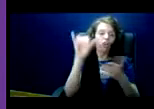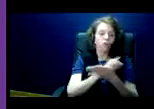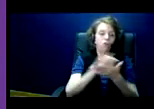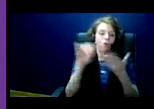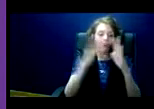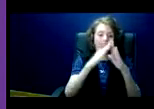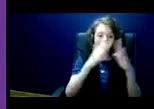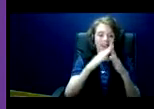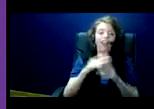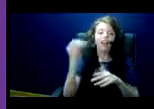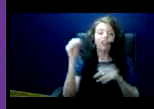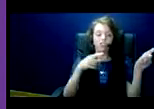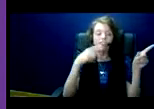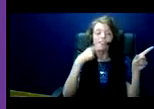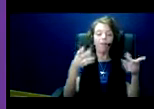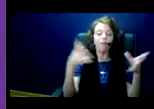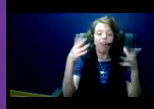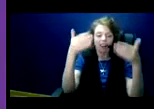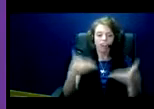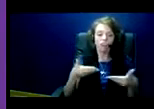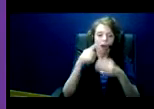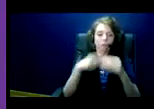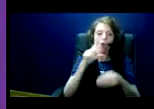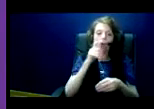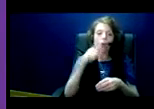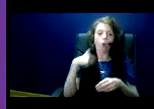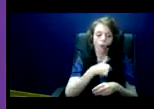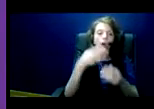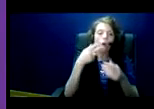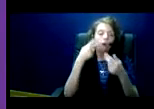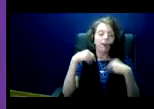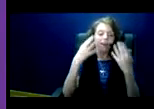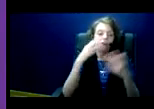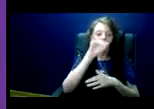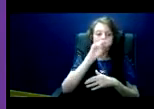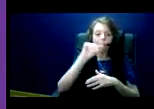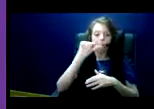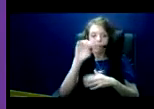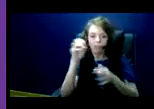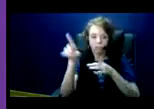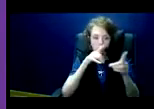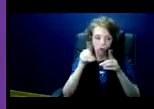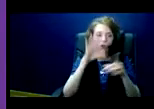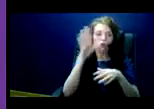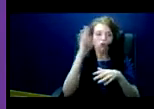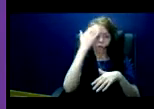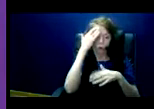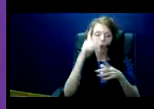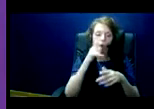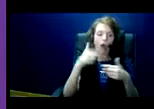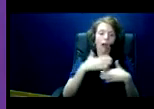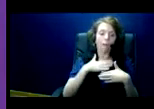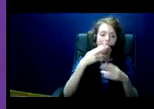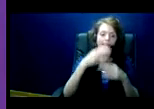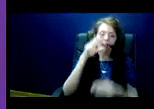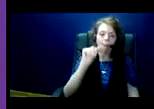started, she sort of gave our intros of who we are. So we will just all give a quick image description so that you know who we are. My name is Abby